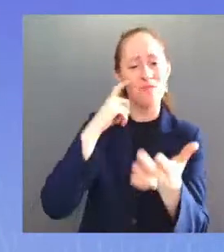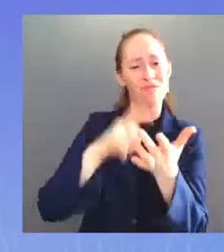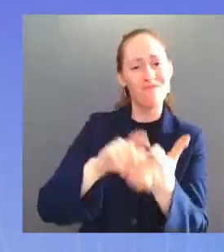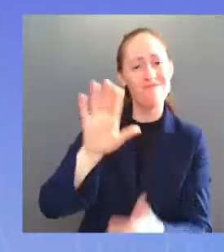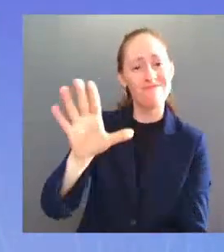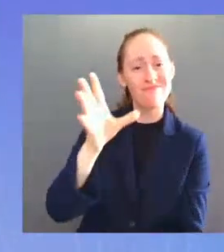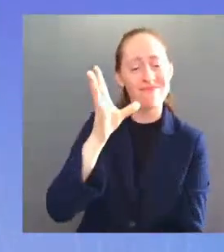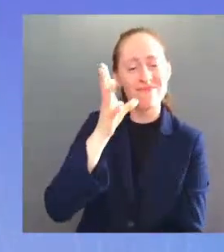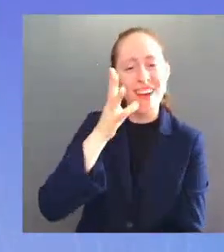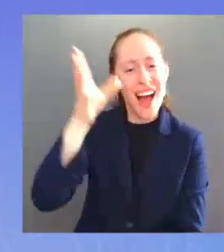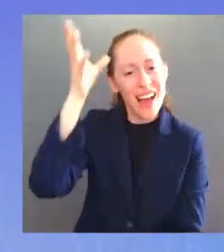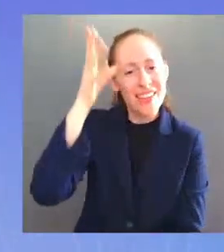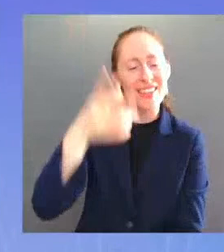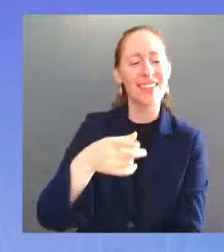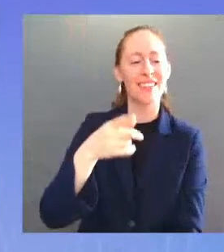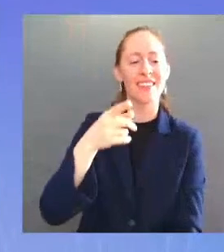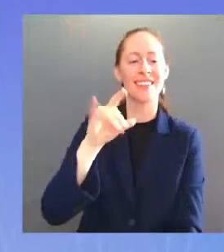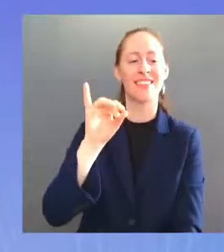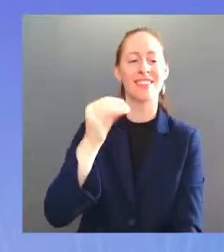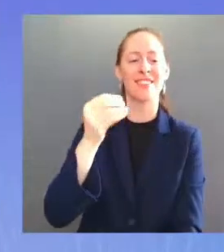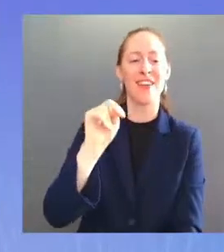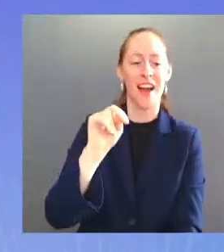right, stand up.